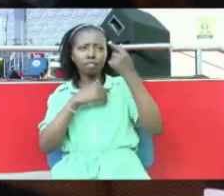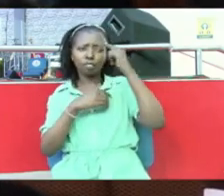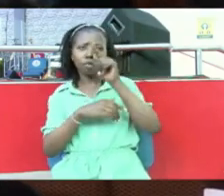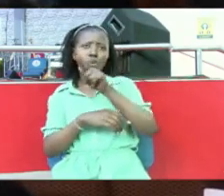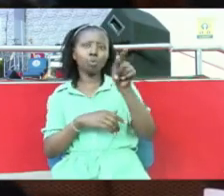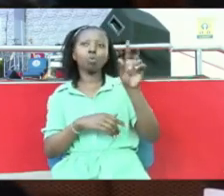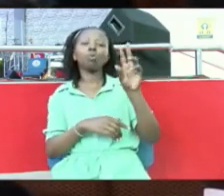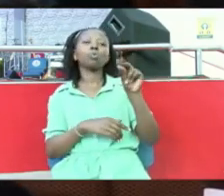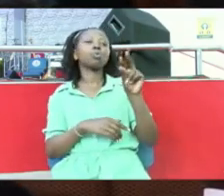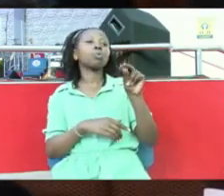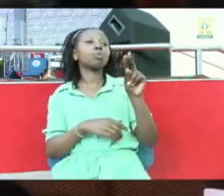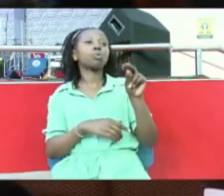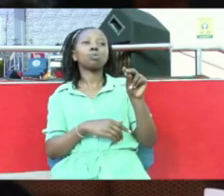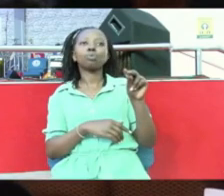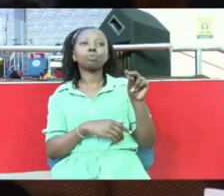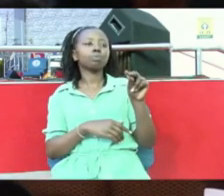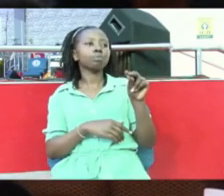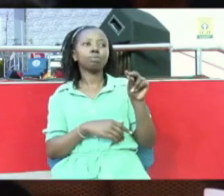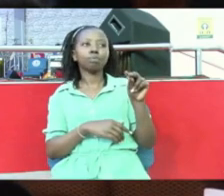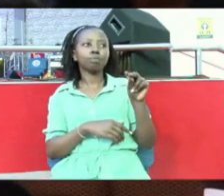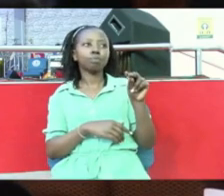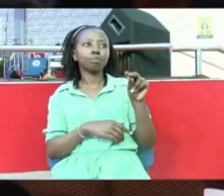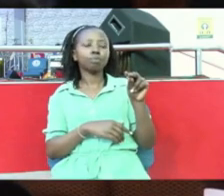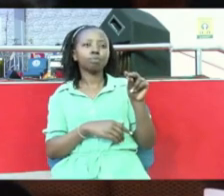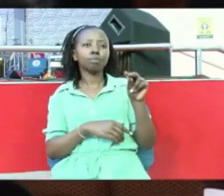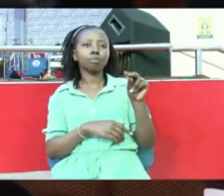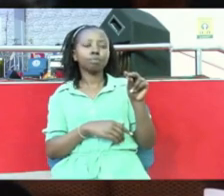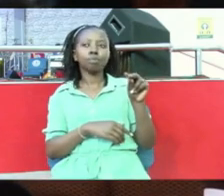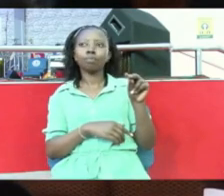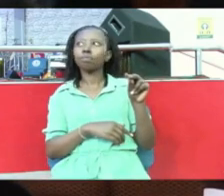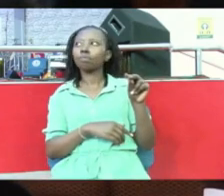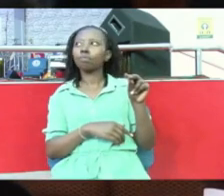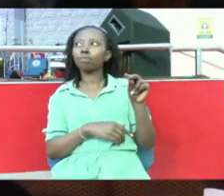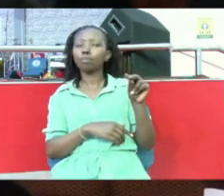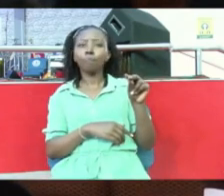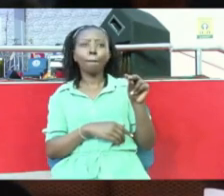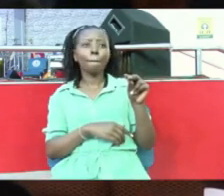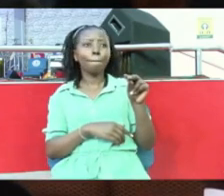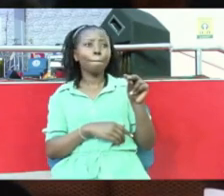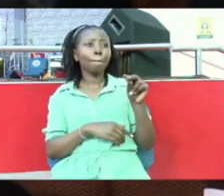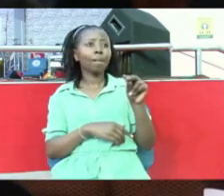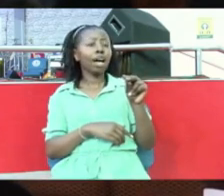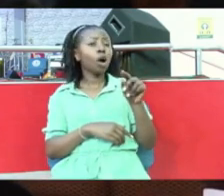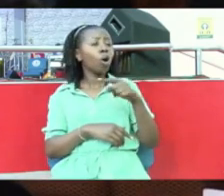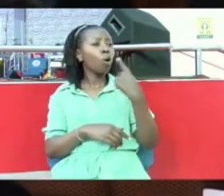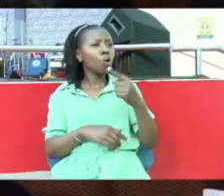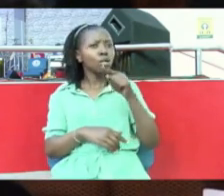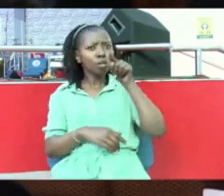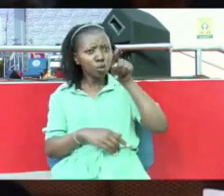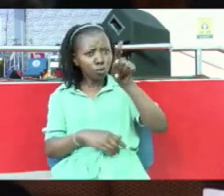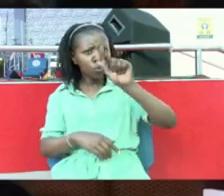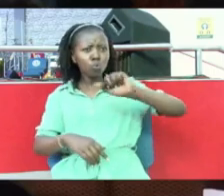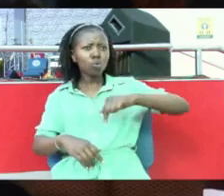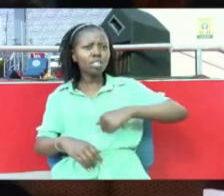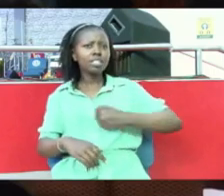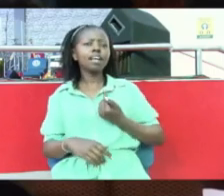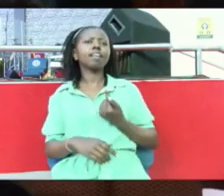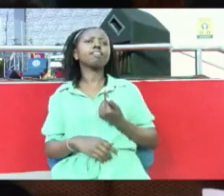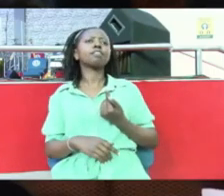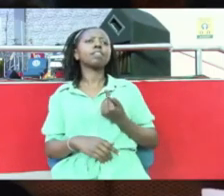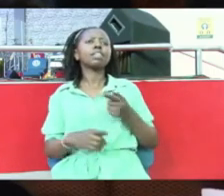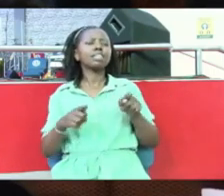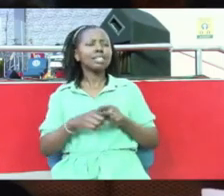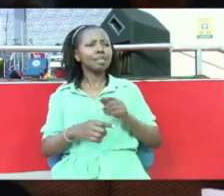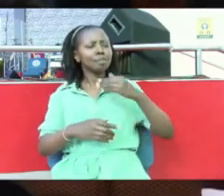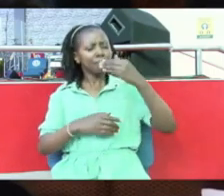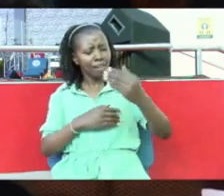Hutagojea askofu na wachungaji walio katika kanisa wakaweze kuingia hemani kwa niaba yako. It is you yourself to endeavor on a daily